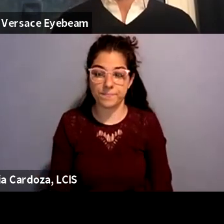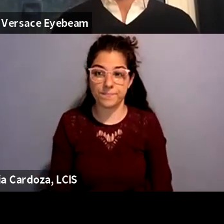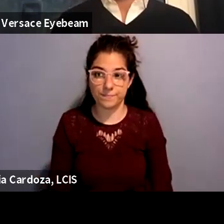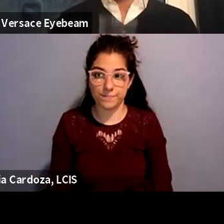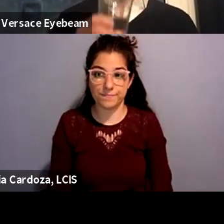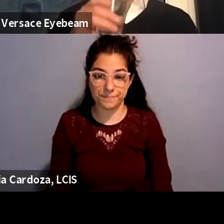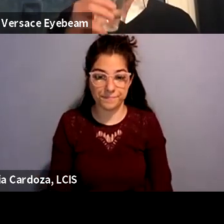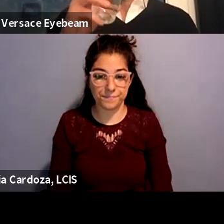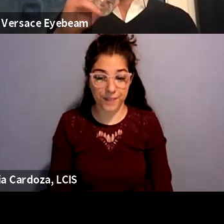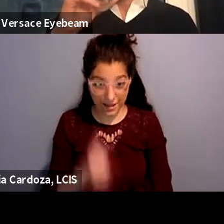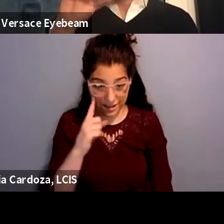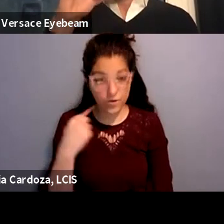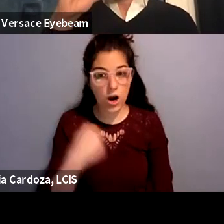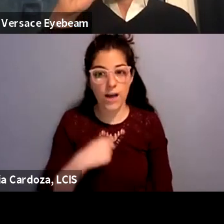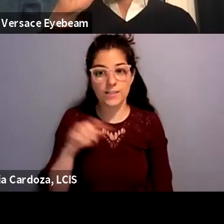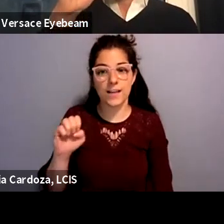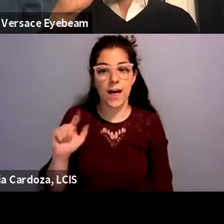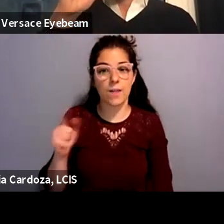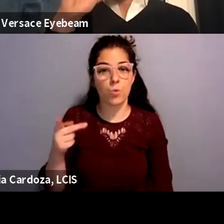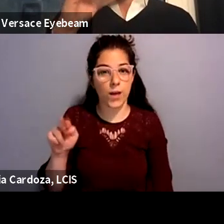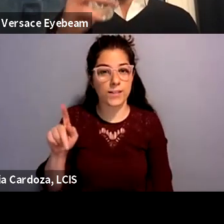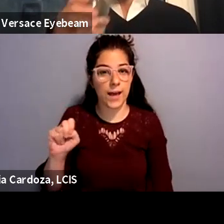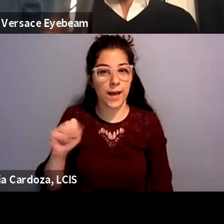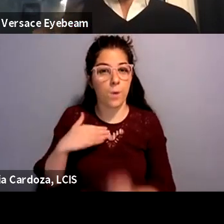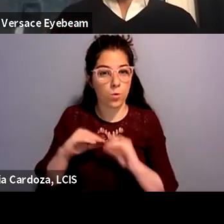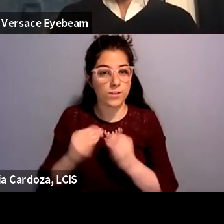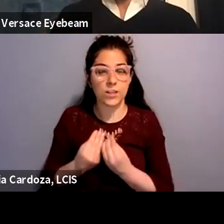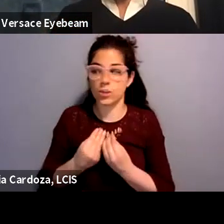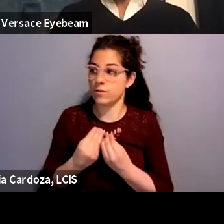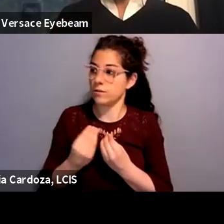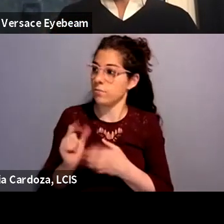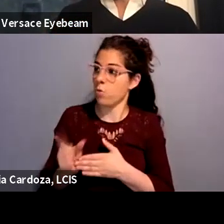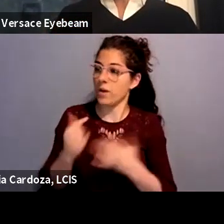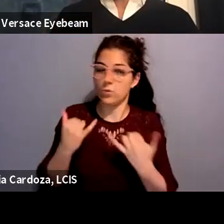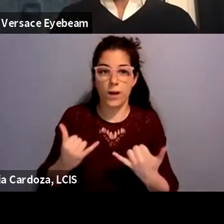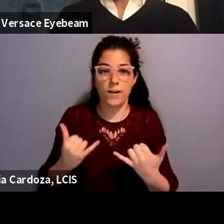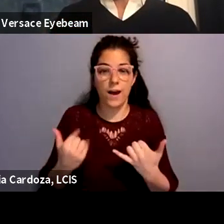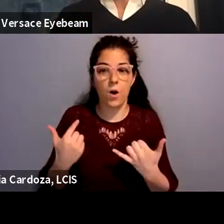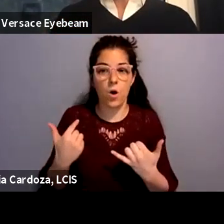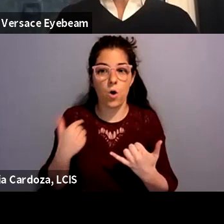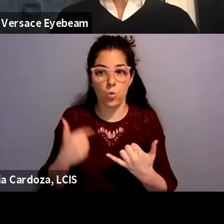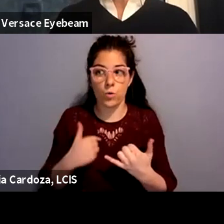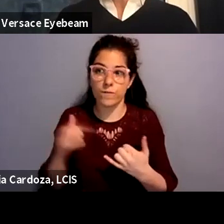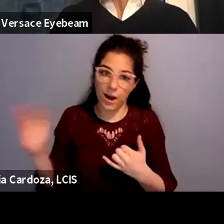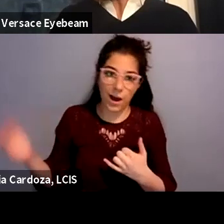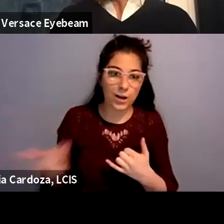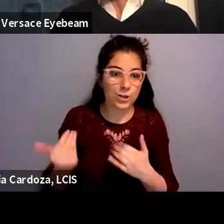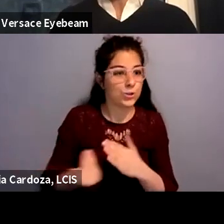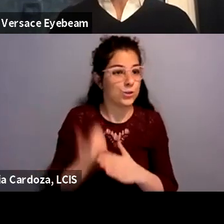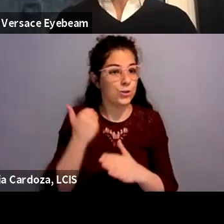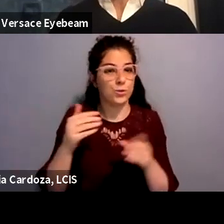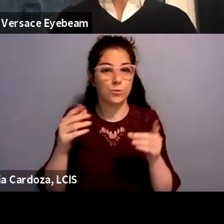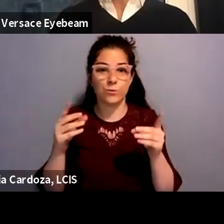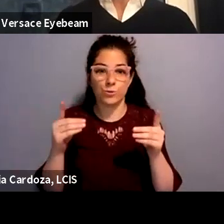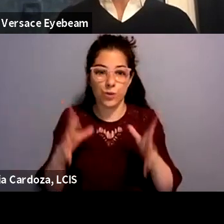And I think, you know, for us at Puente to be able to be in this moment where we have brought on a new executive director, Marco Carrion, and